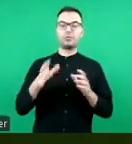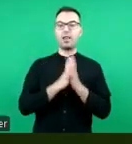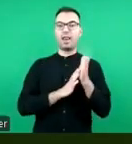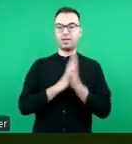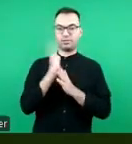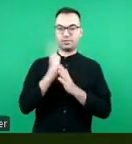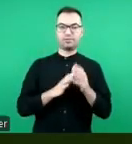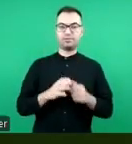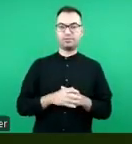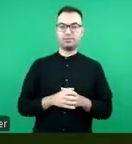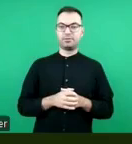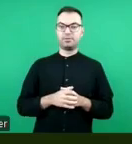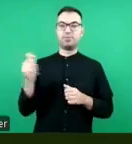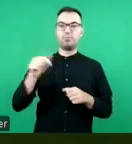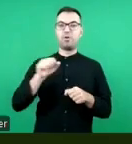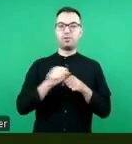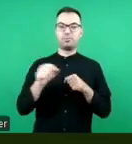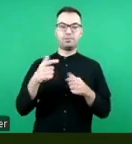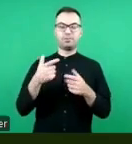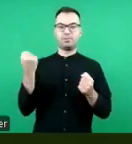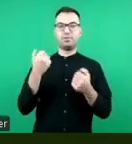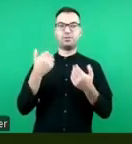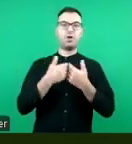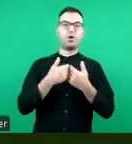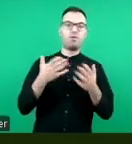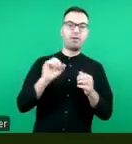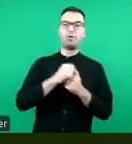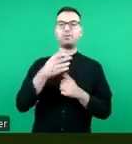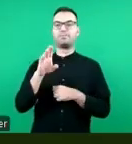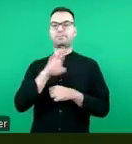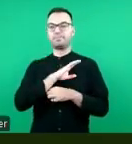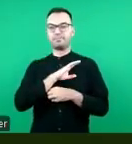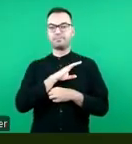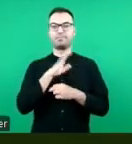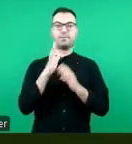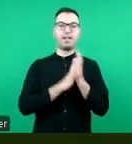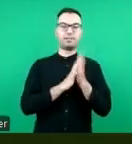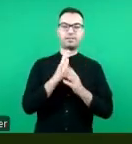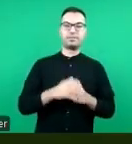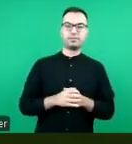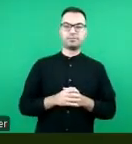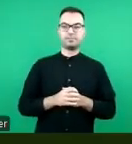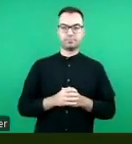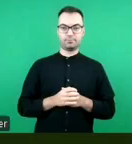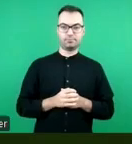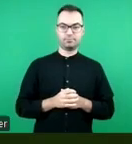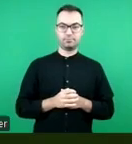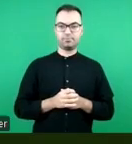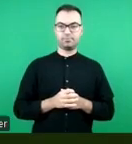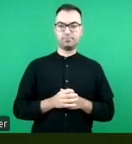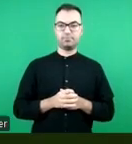in very open or very deadwood rich forests, since these very